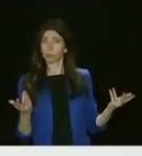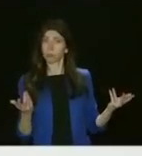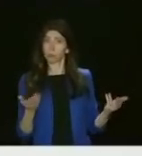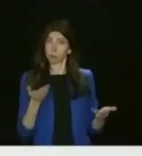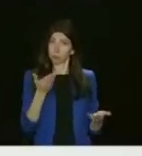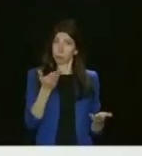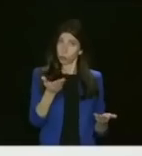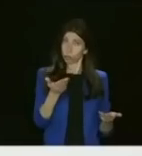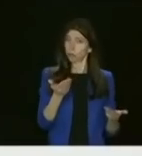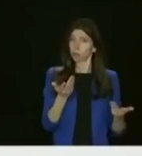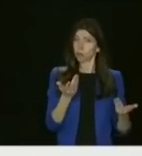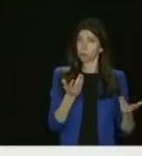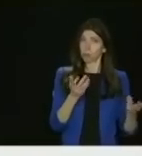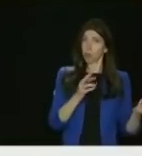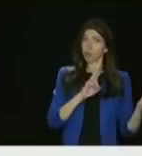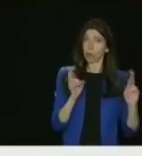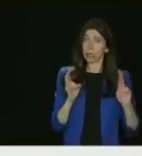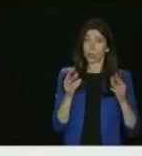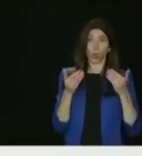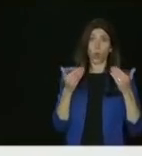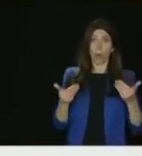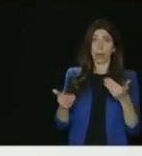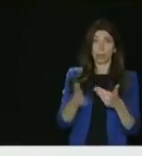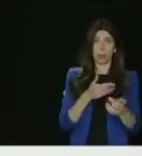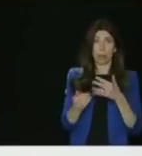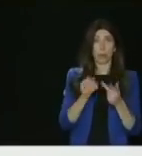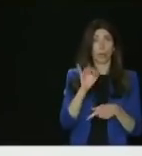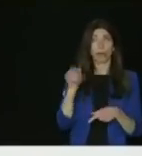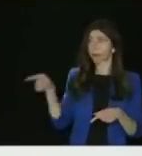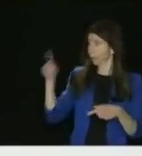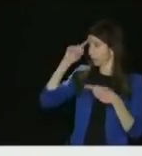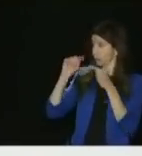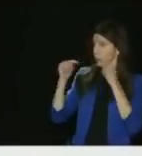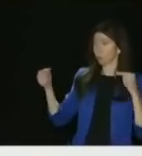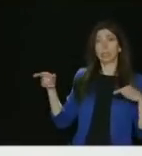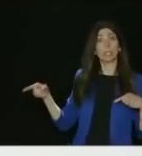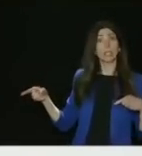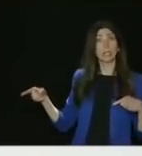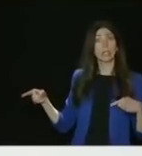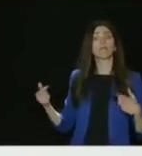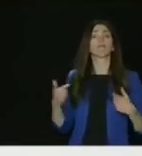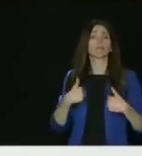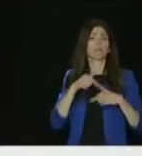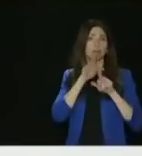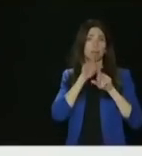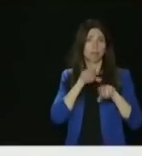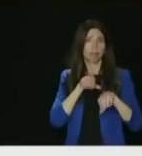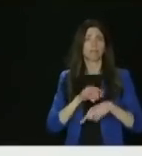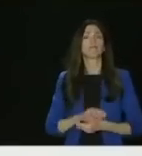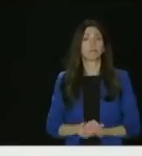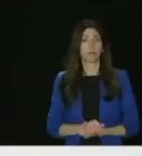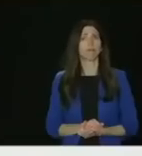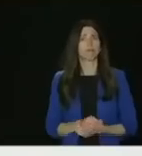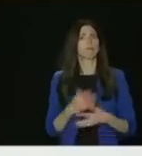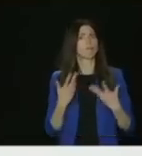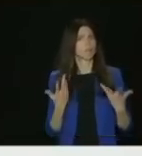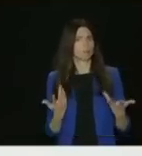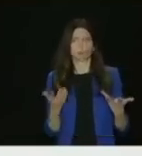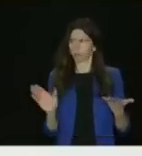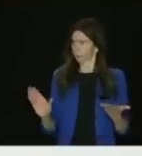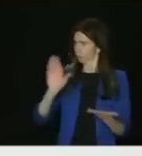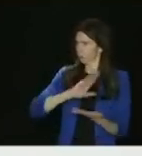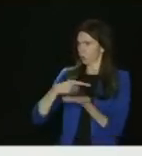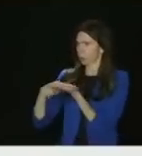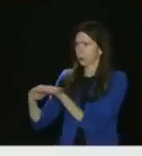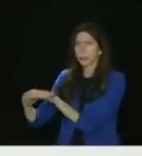to move forward in provinces who do not agree with the application of this act? Answer: in conversations that we're having across the country,